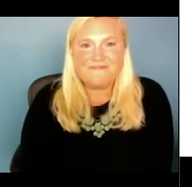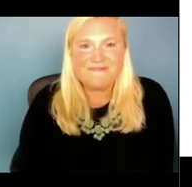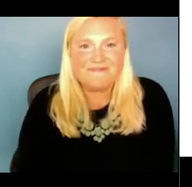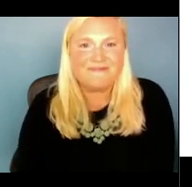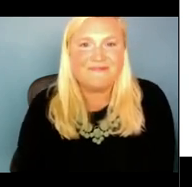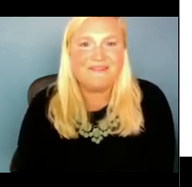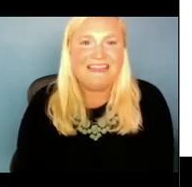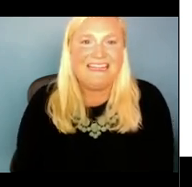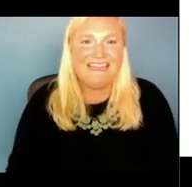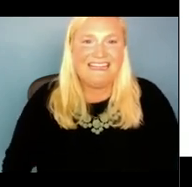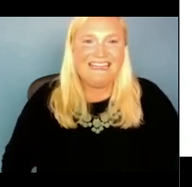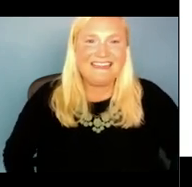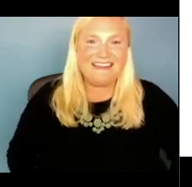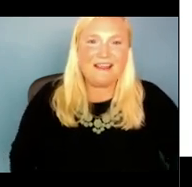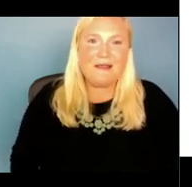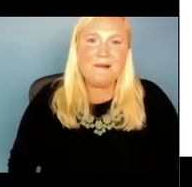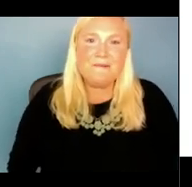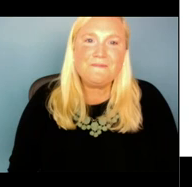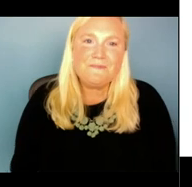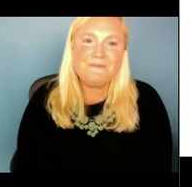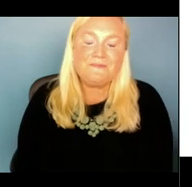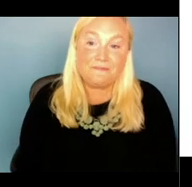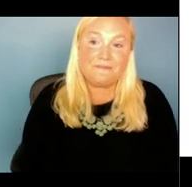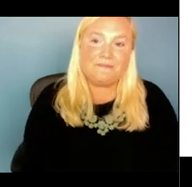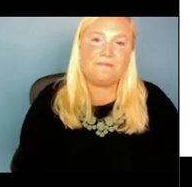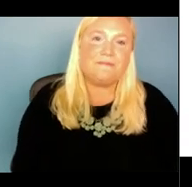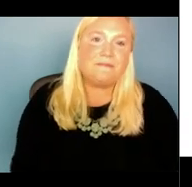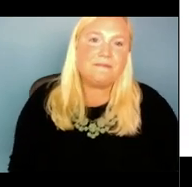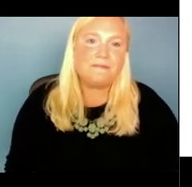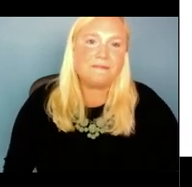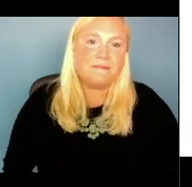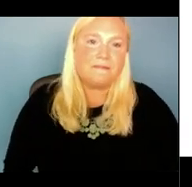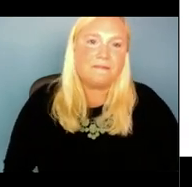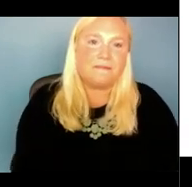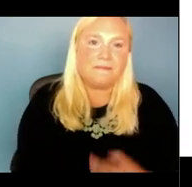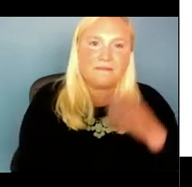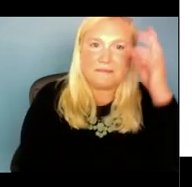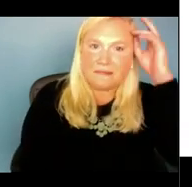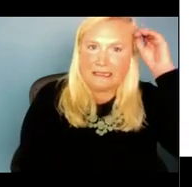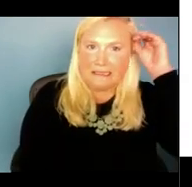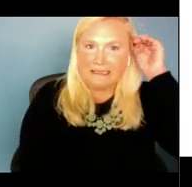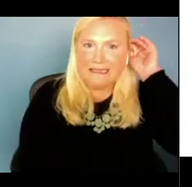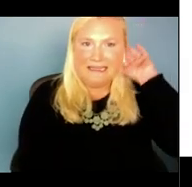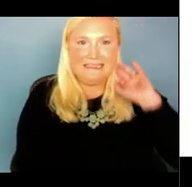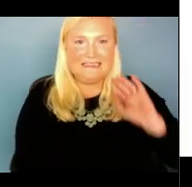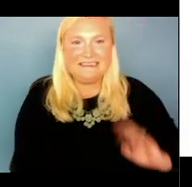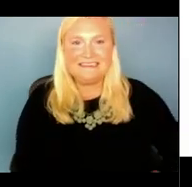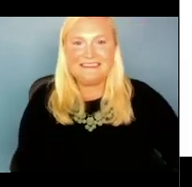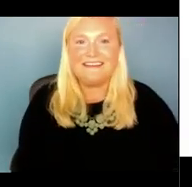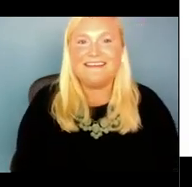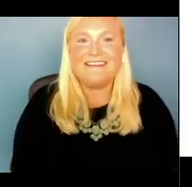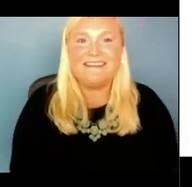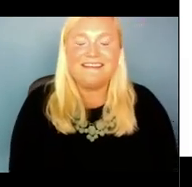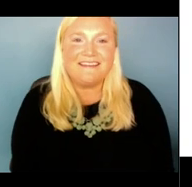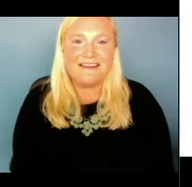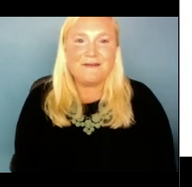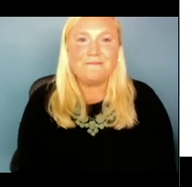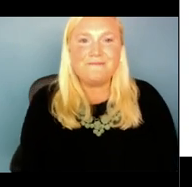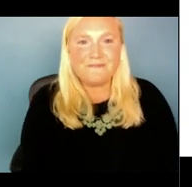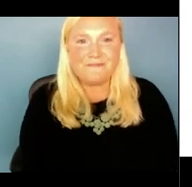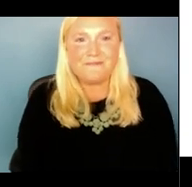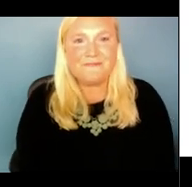work on disorders, and it used to be worse because at one point we were speech defect teachers, right? Mm-hmm. We've gotten a little bit better in